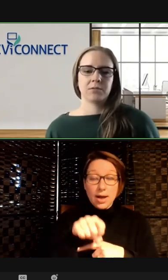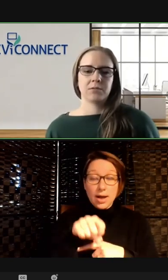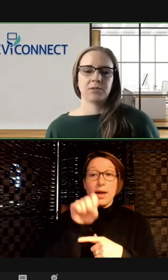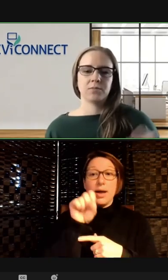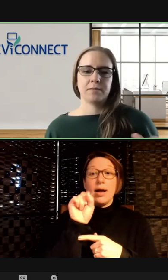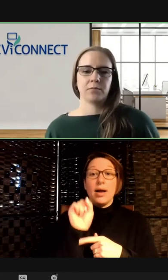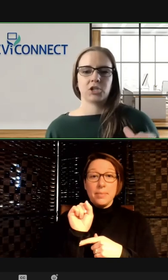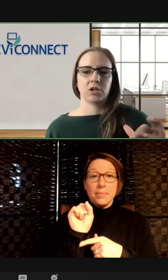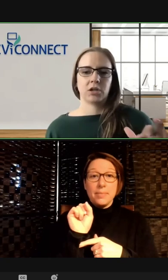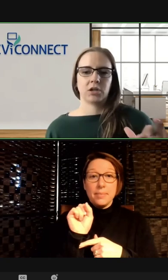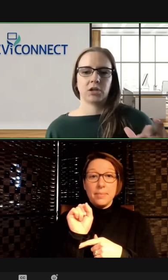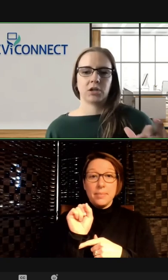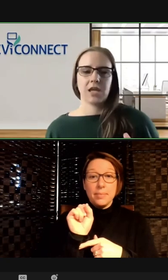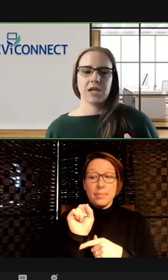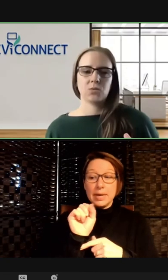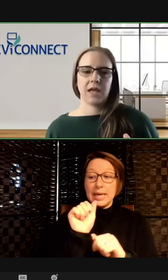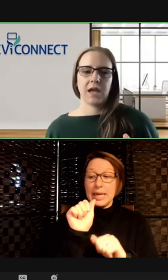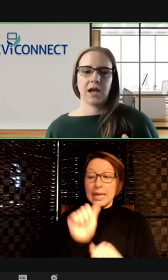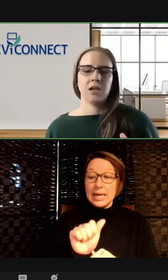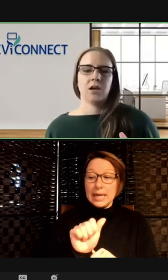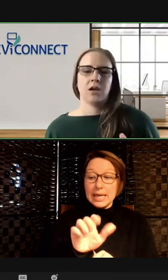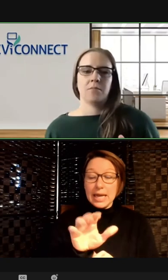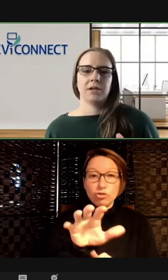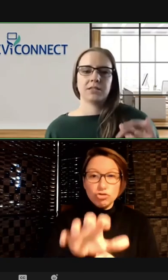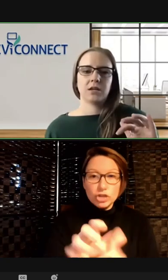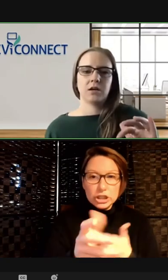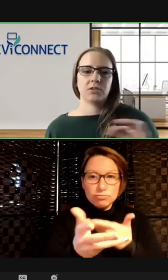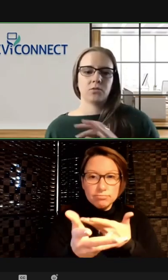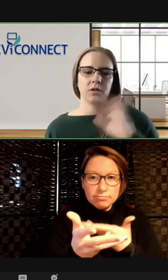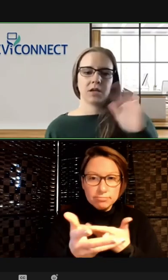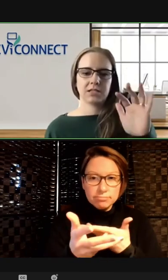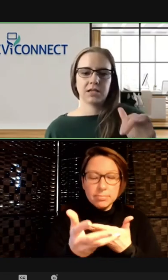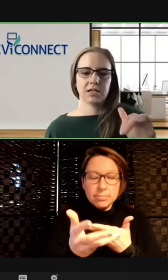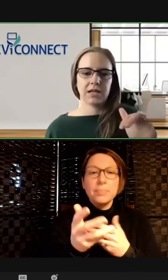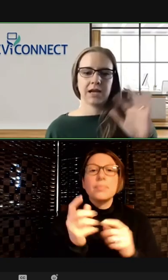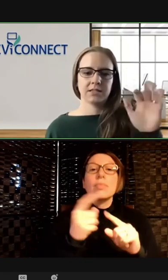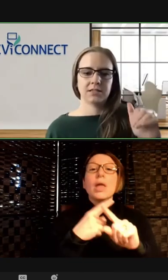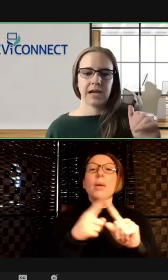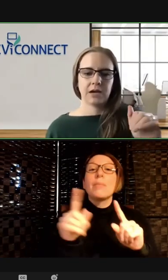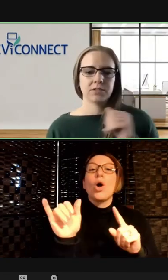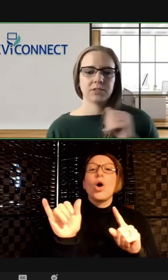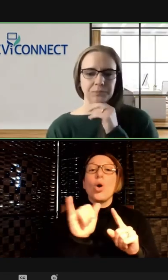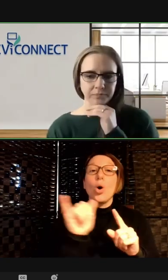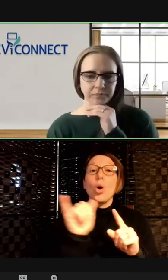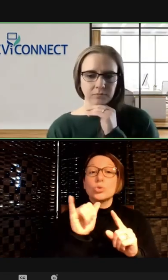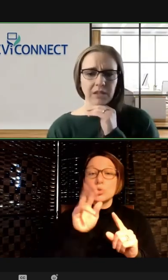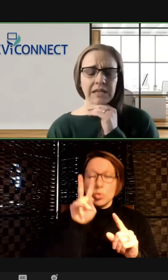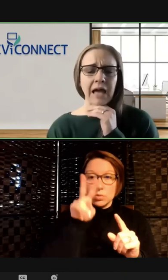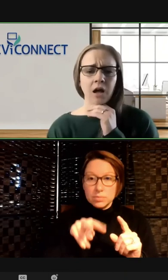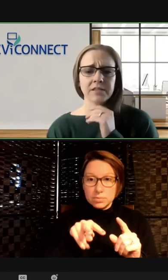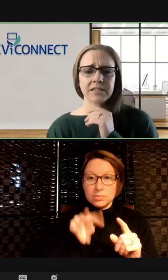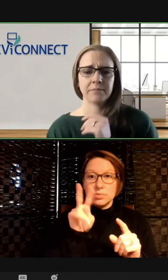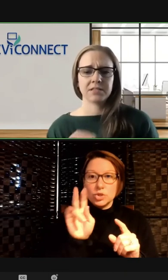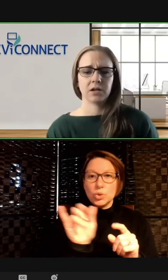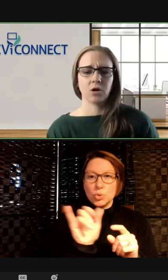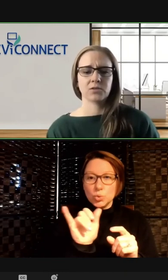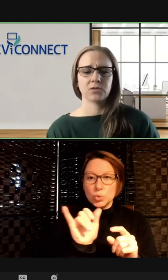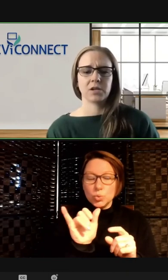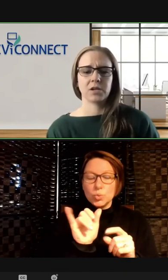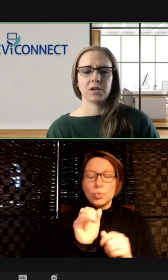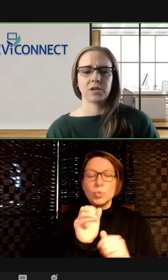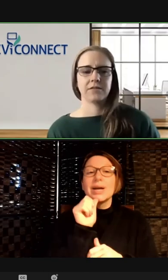likely to be able to maybe reach and kind of engage with that, but it's also connecting his eyes down. So not all the time